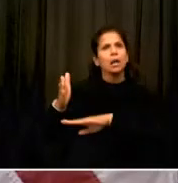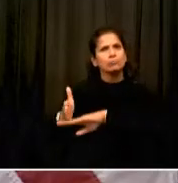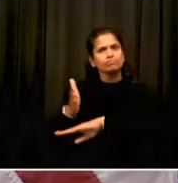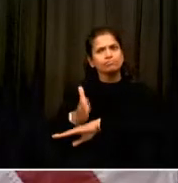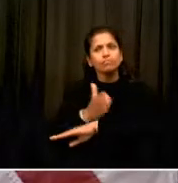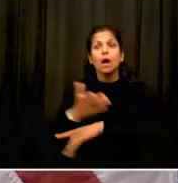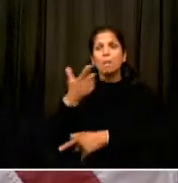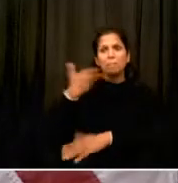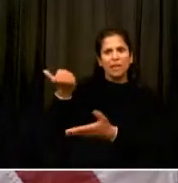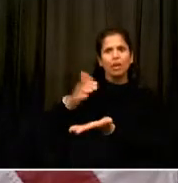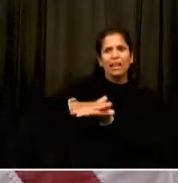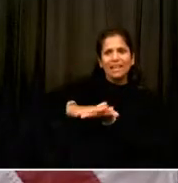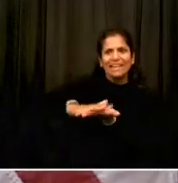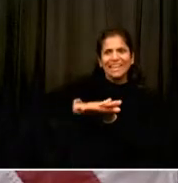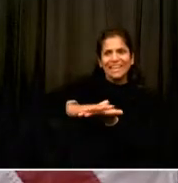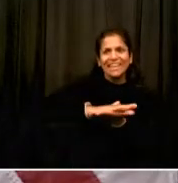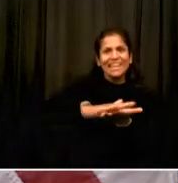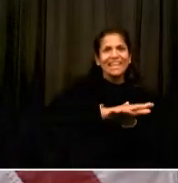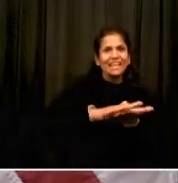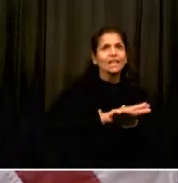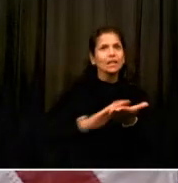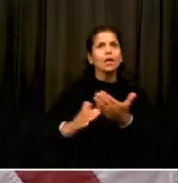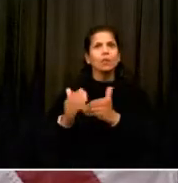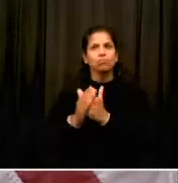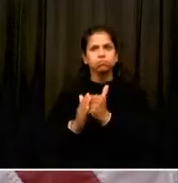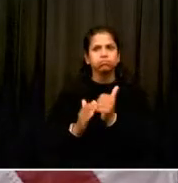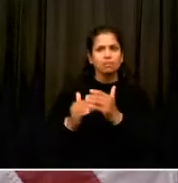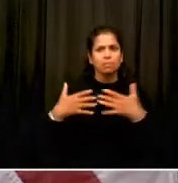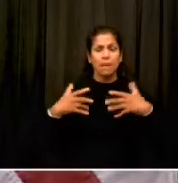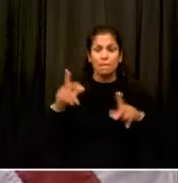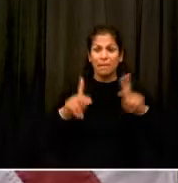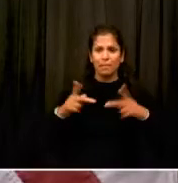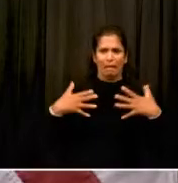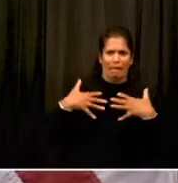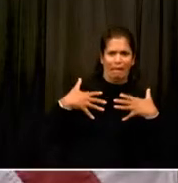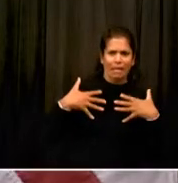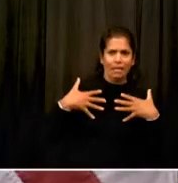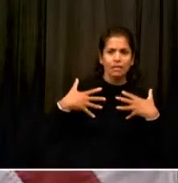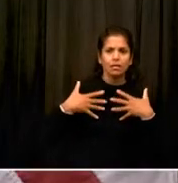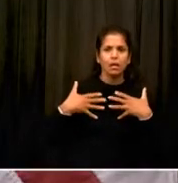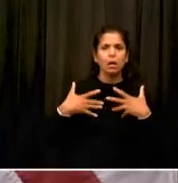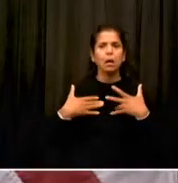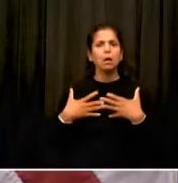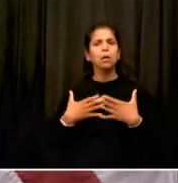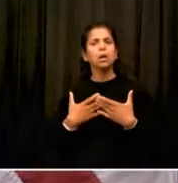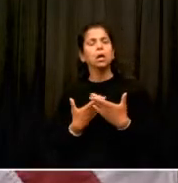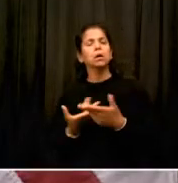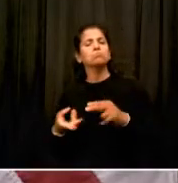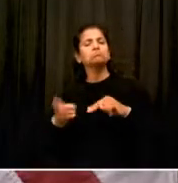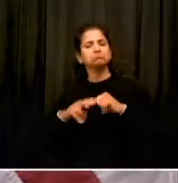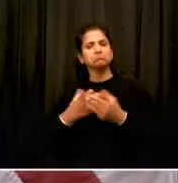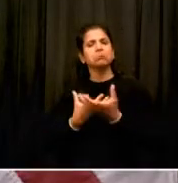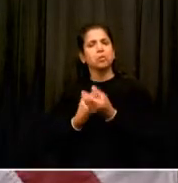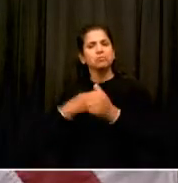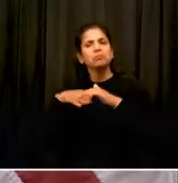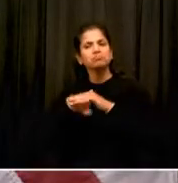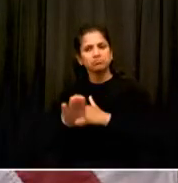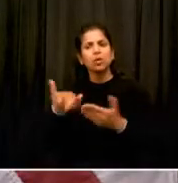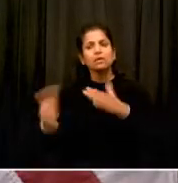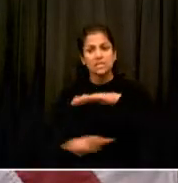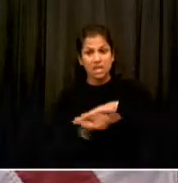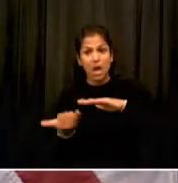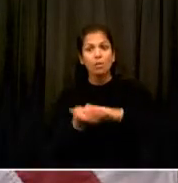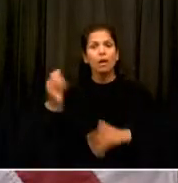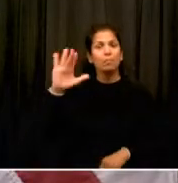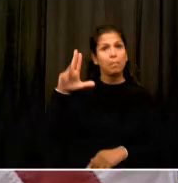One example, when you compare the time right after the pause was put in place in the worst of this crisis